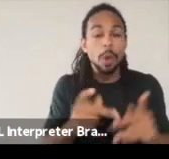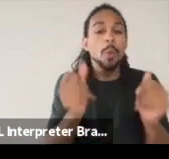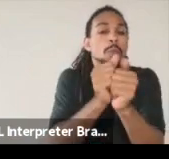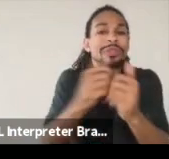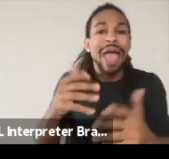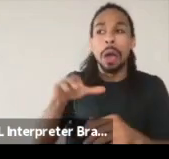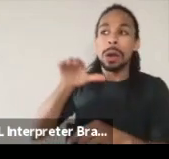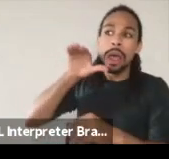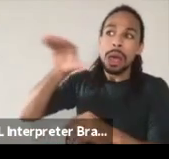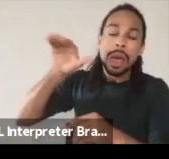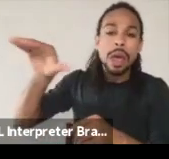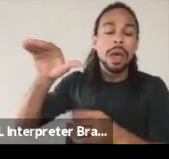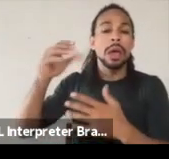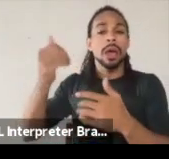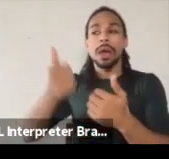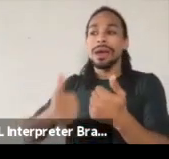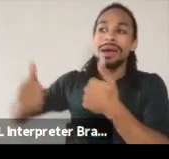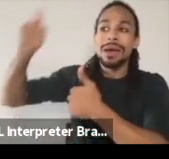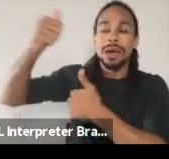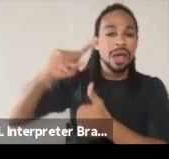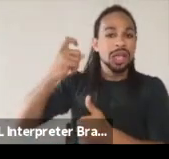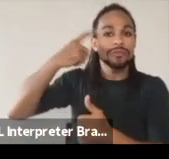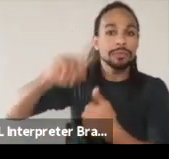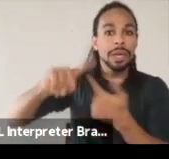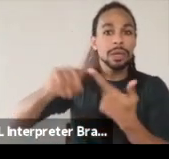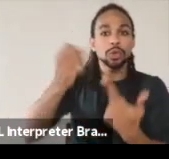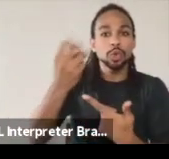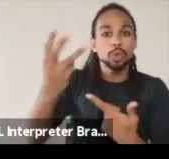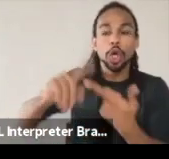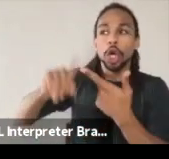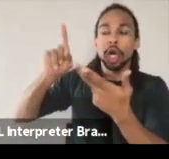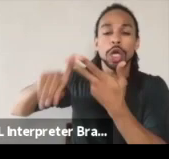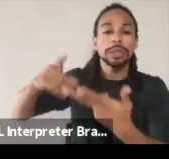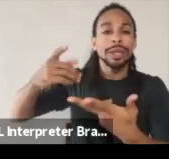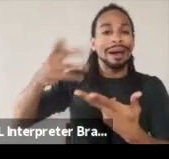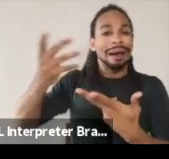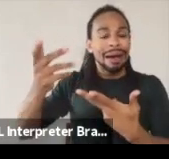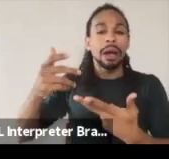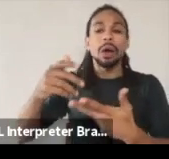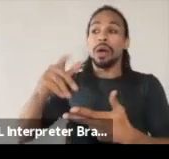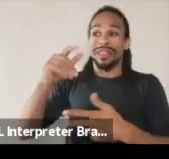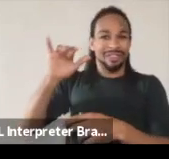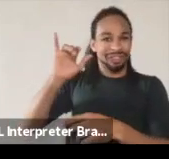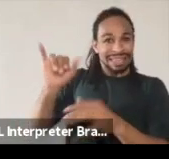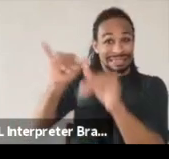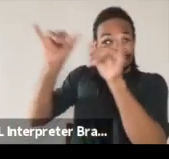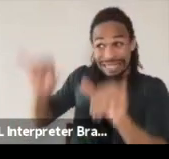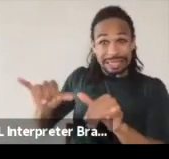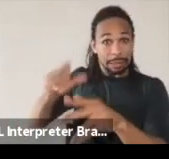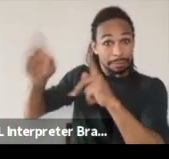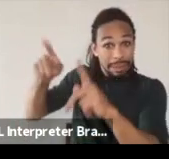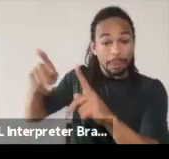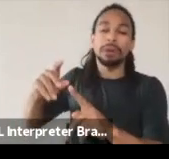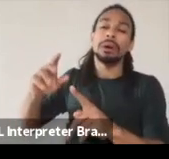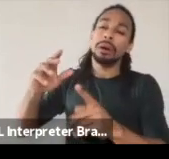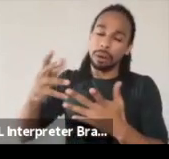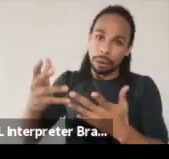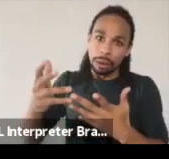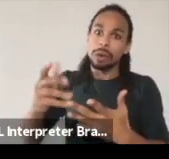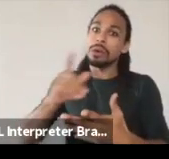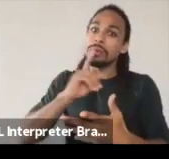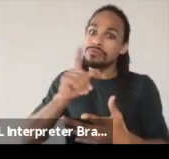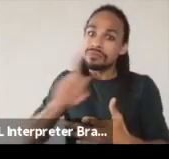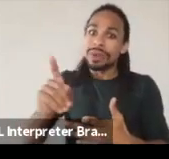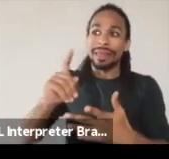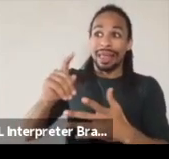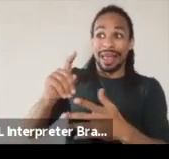Black and Indigenous folks who make up the large majority of children who are in foster care and